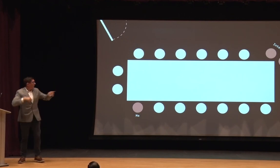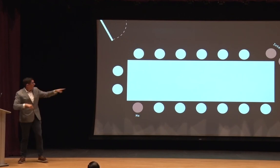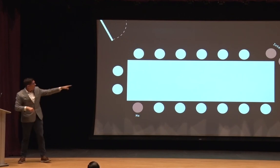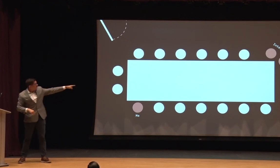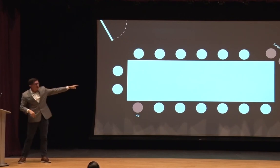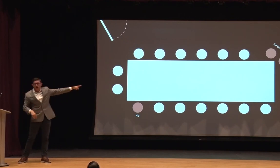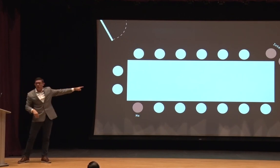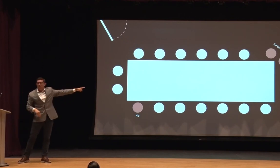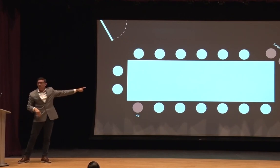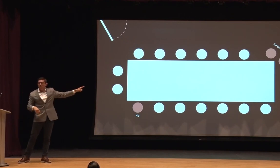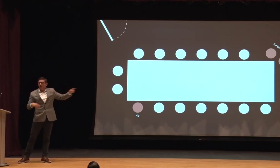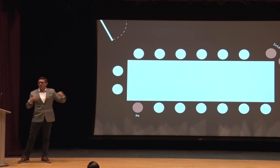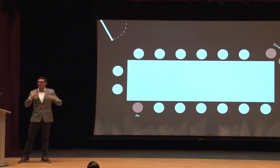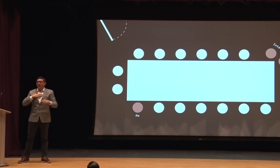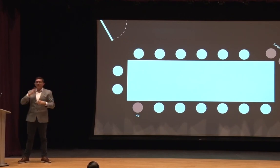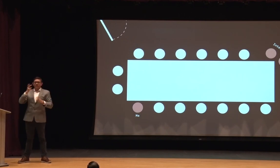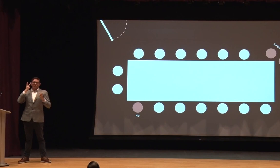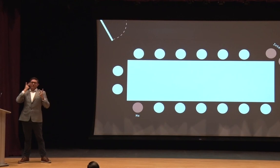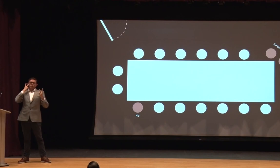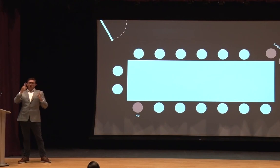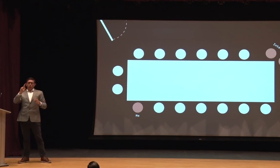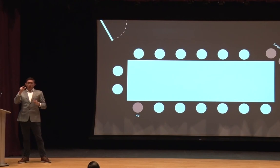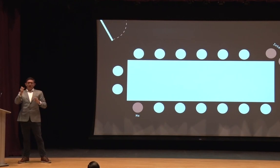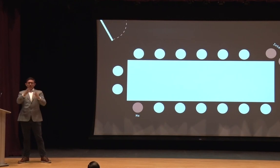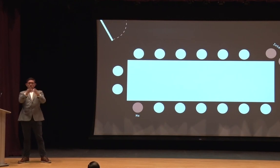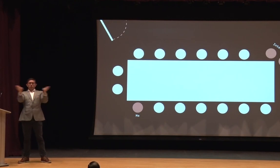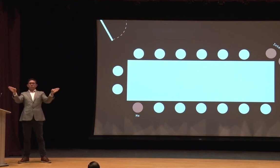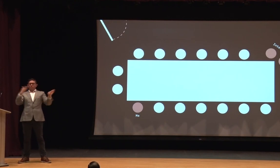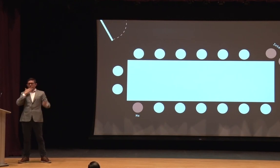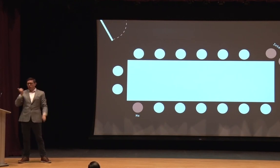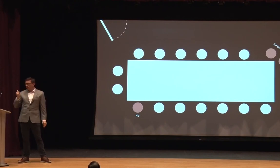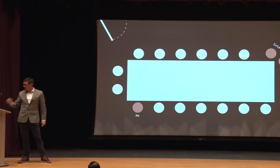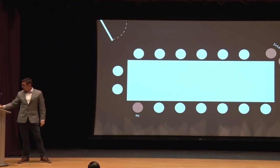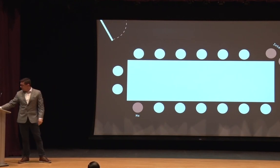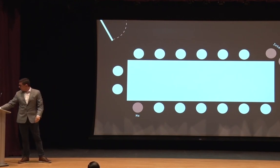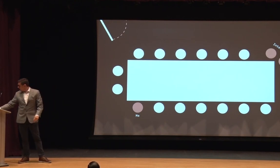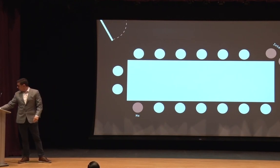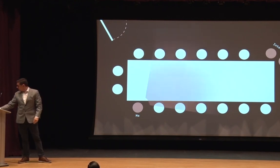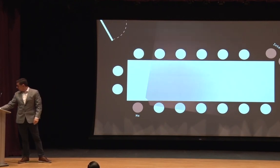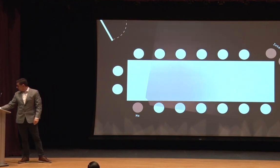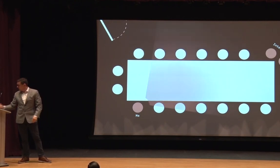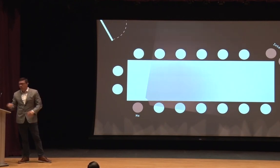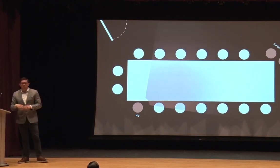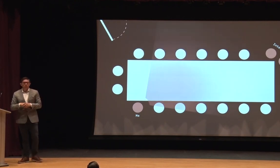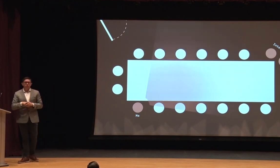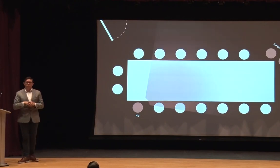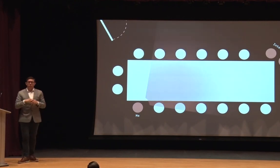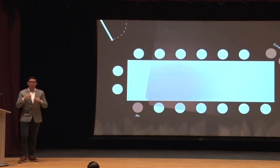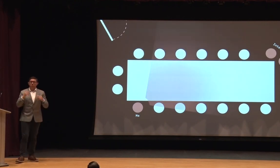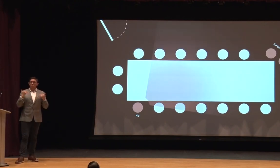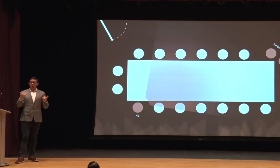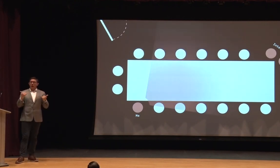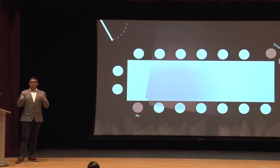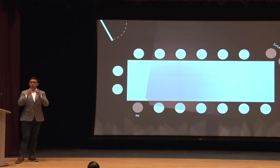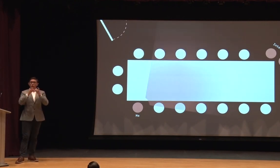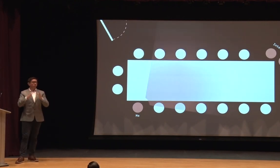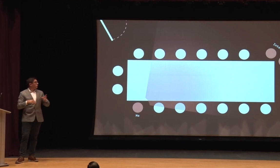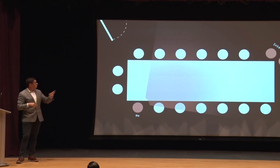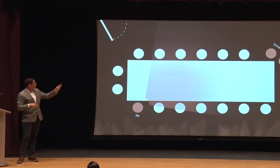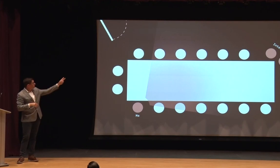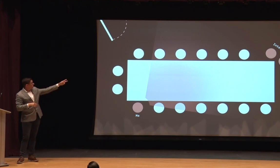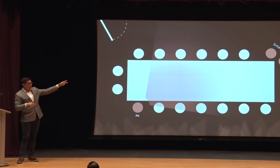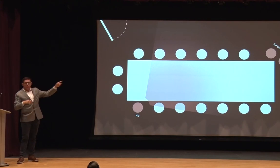That way, they are positioned where I can see the screen and the instructor, and then it increases my field of